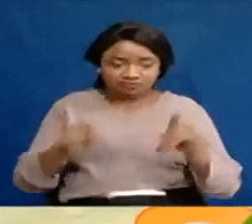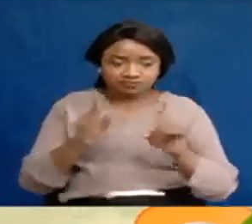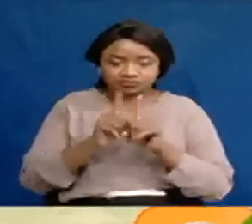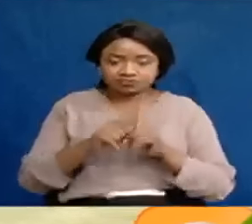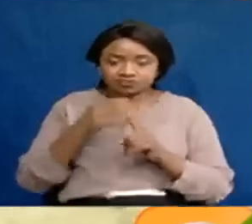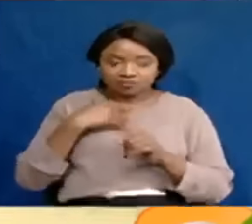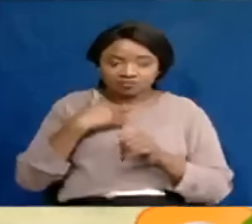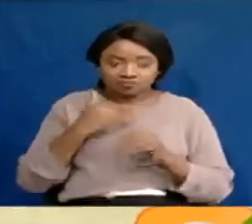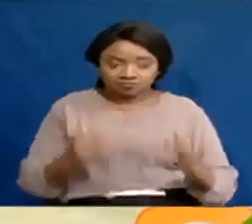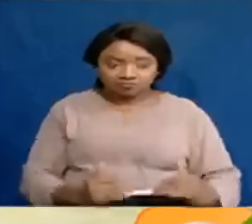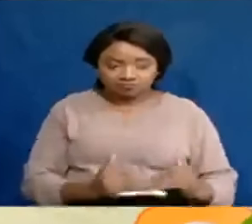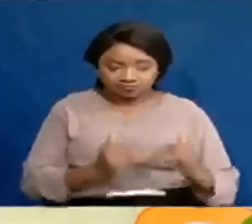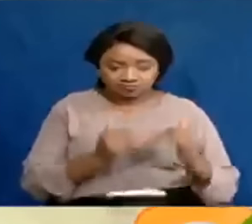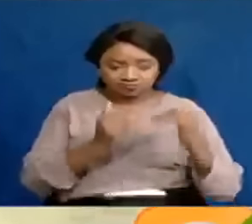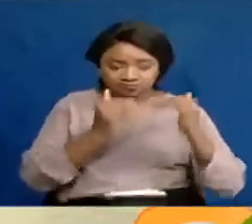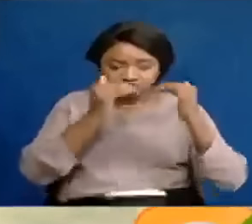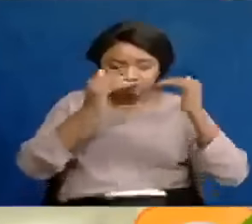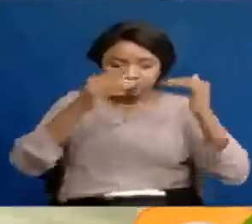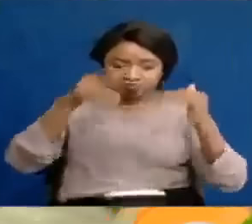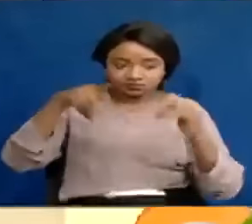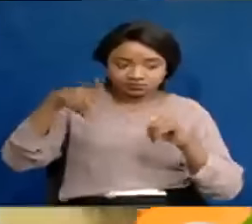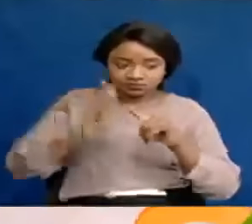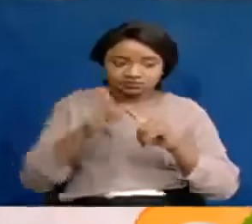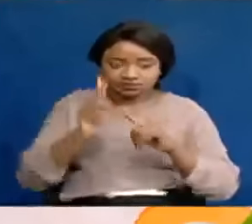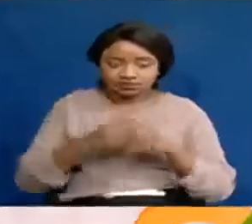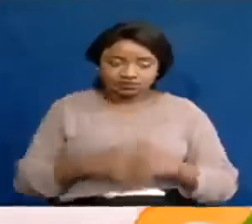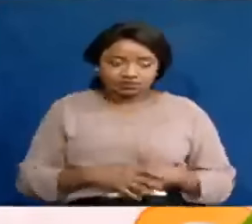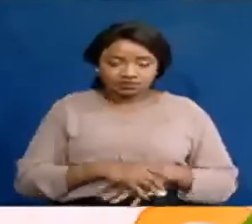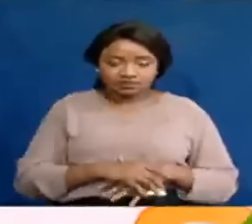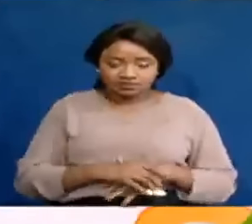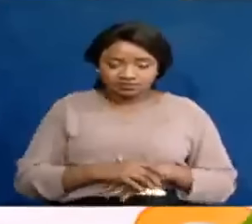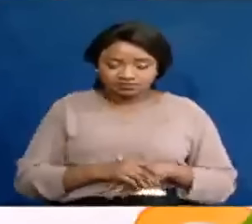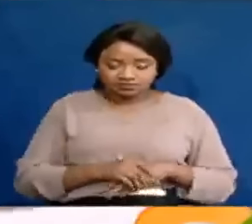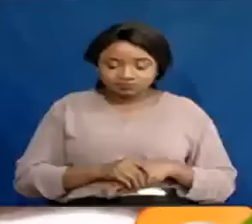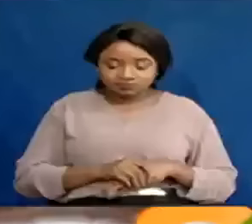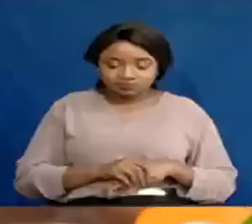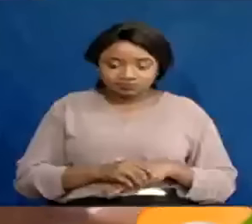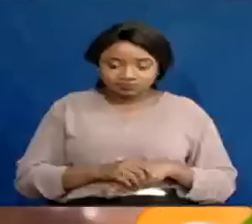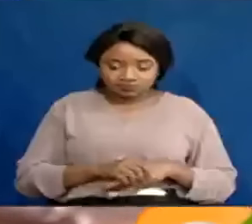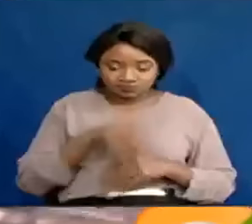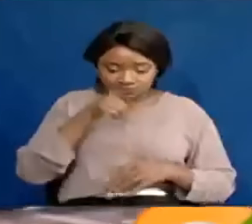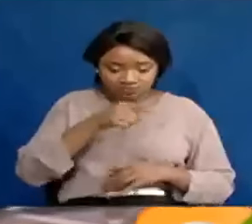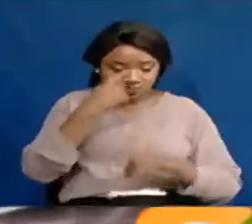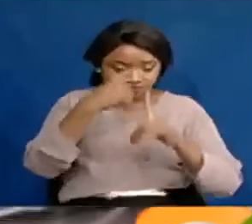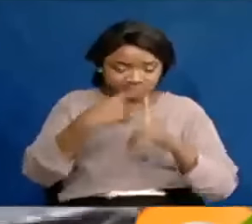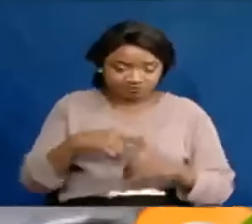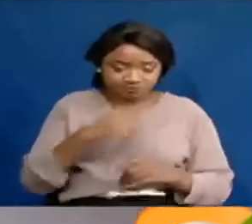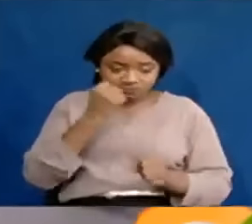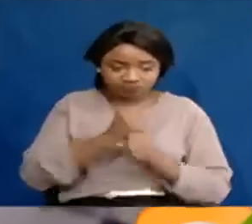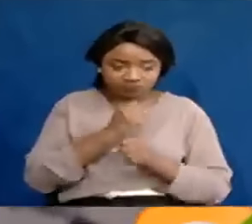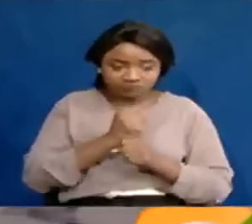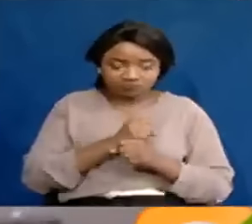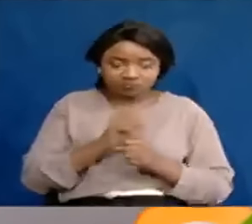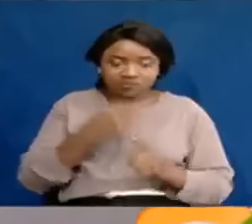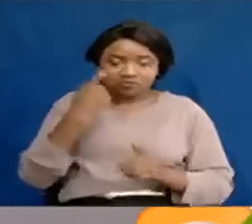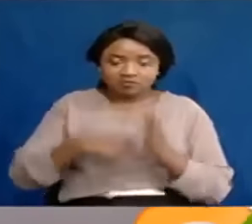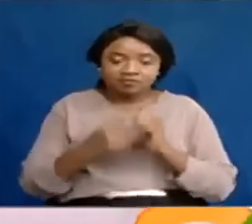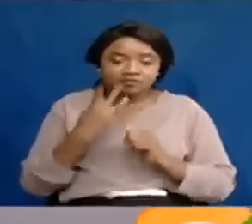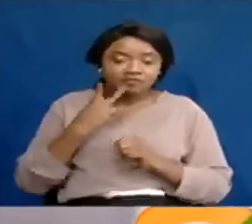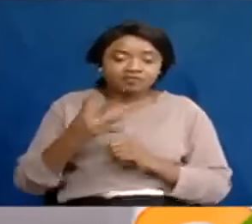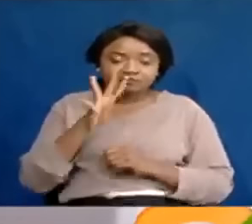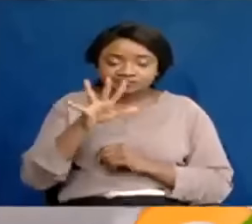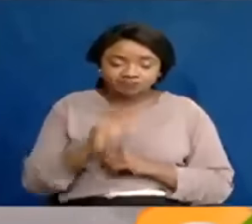lifts, and revamping a VIP dining room on the second floor. The total works will cost 450 million shillings by the time